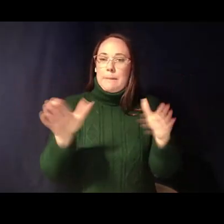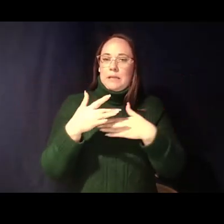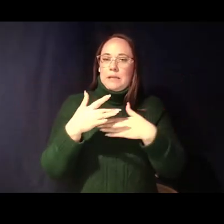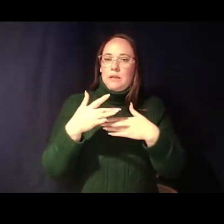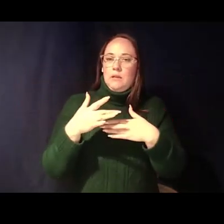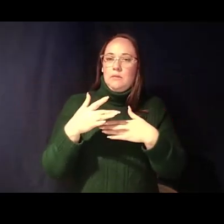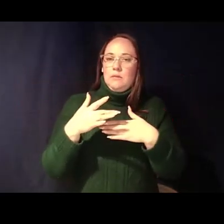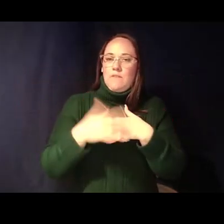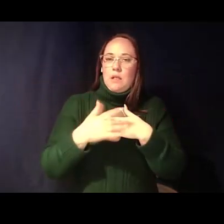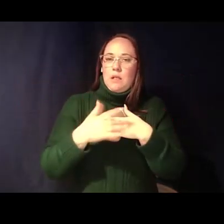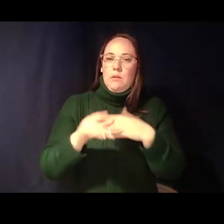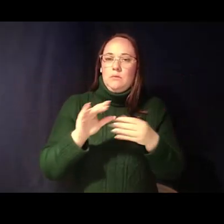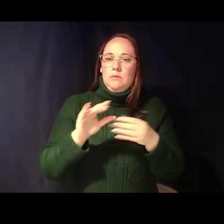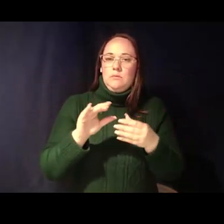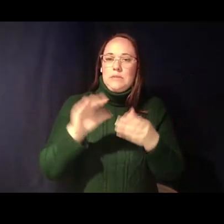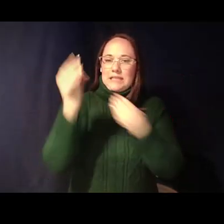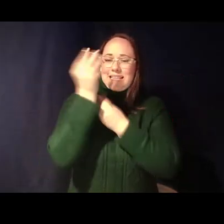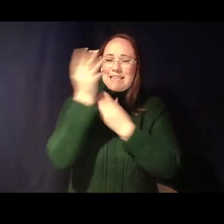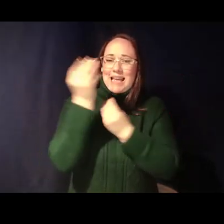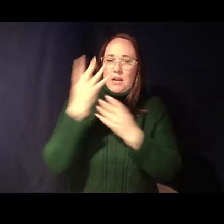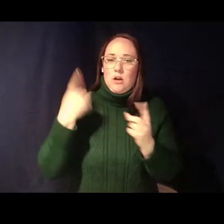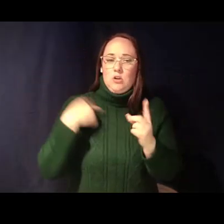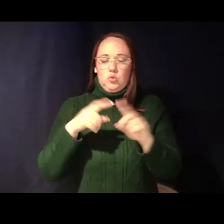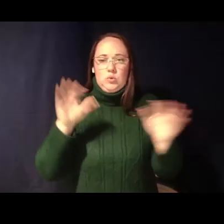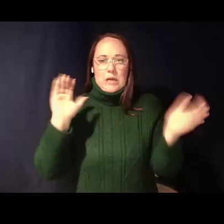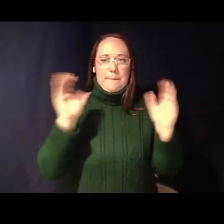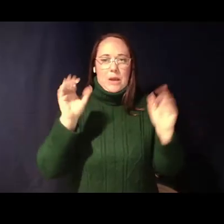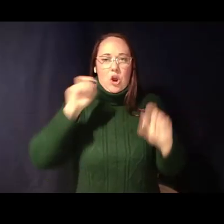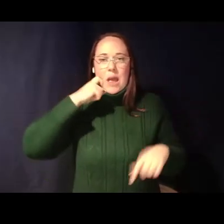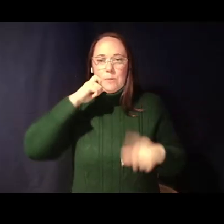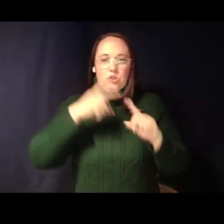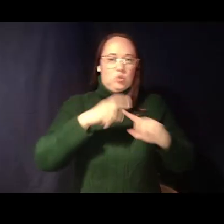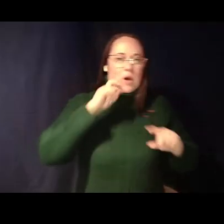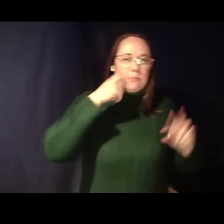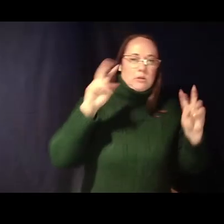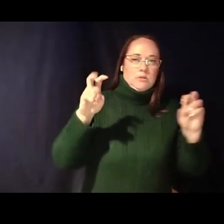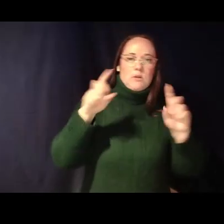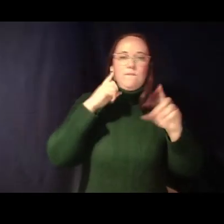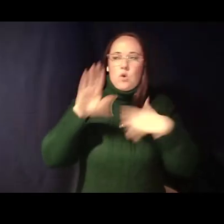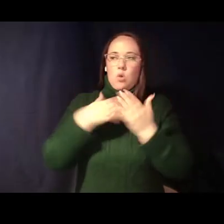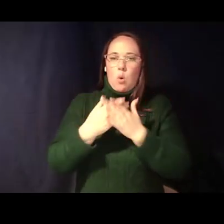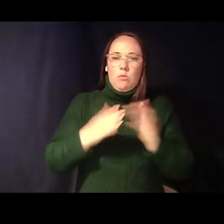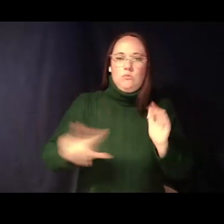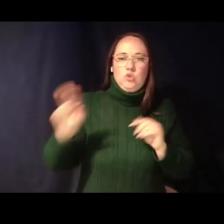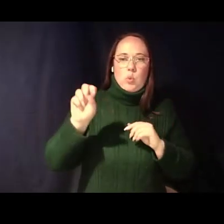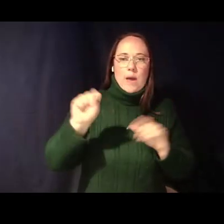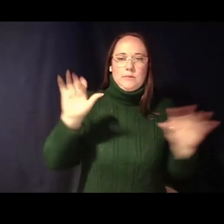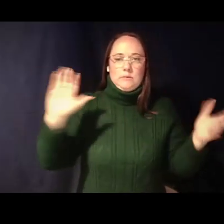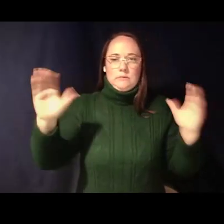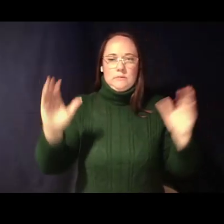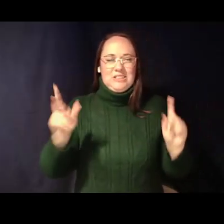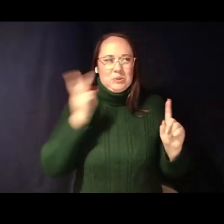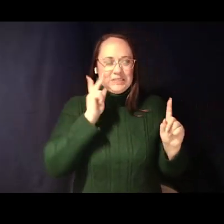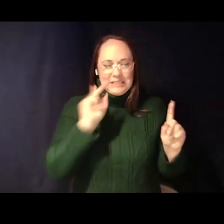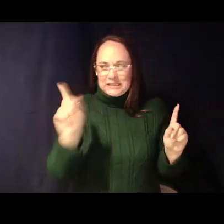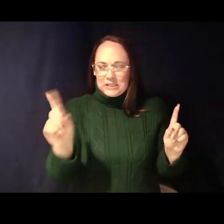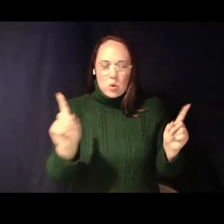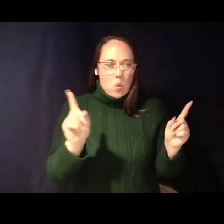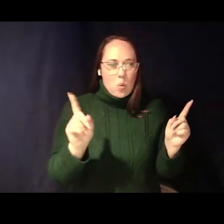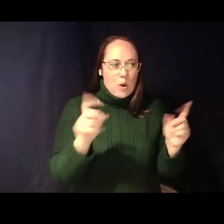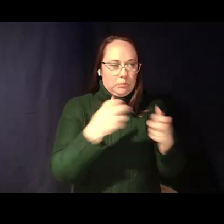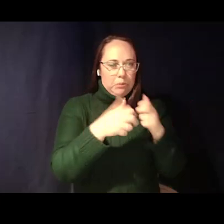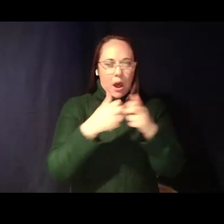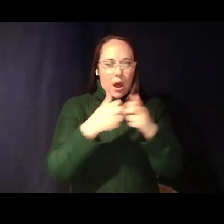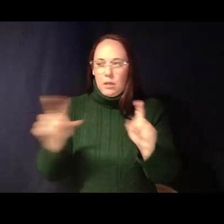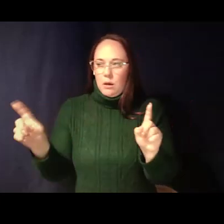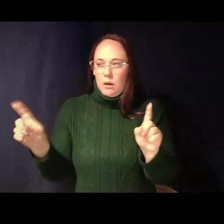data so that we could do kind of apples to apples across the country and really look for, where's there smoke here? Where do we see that there